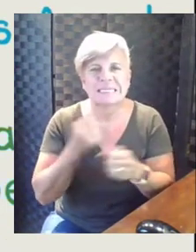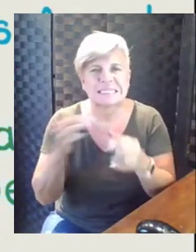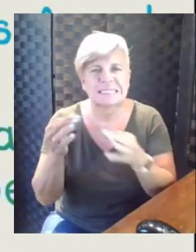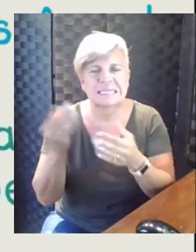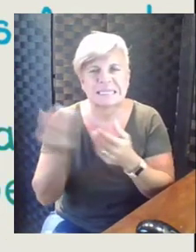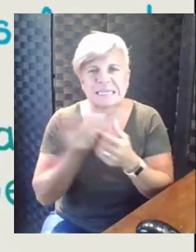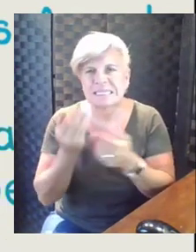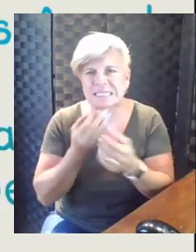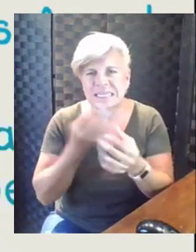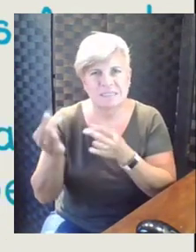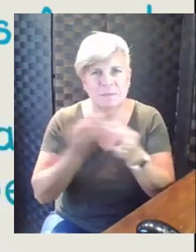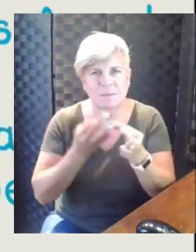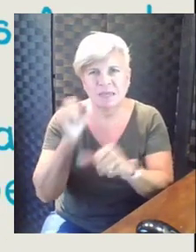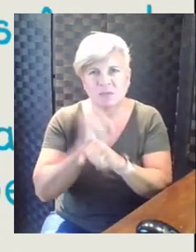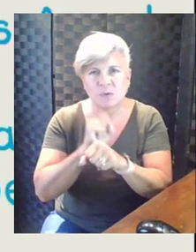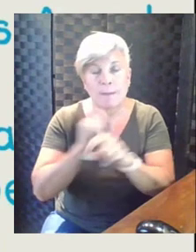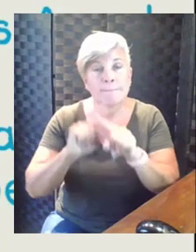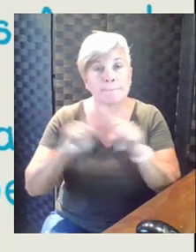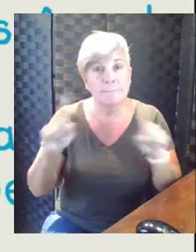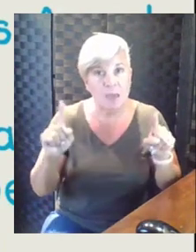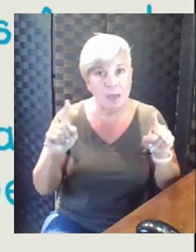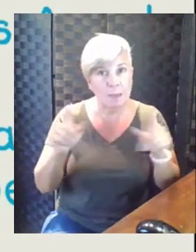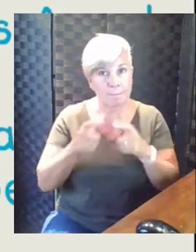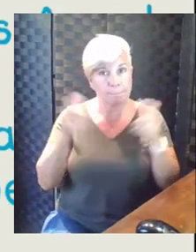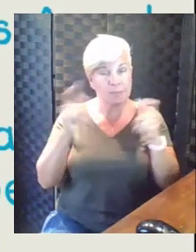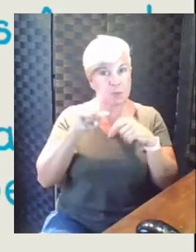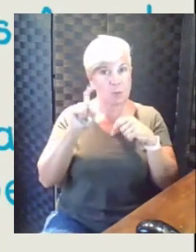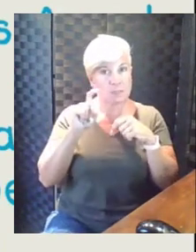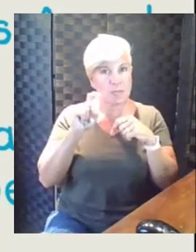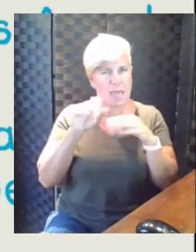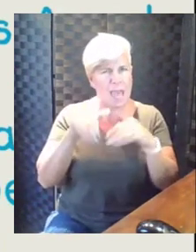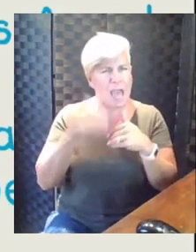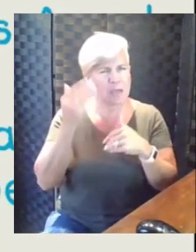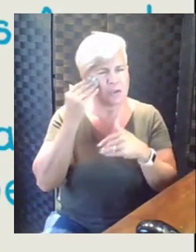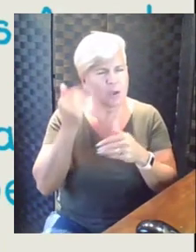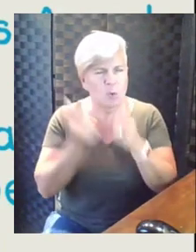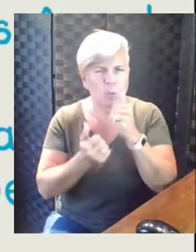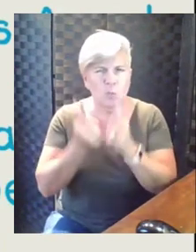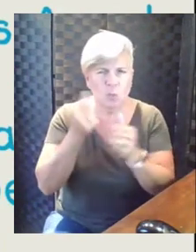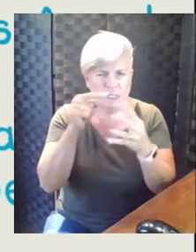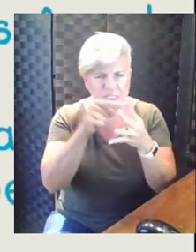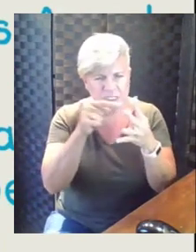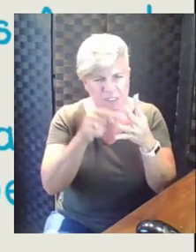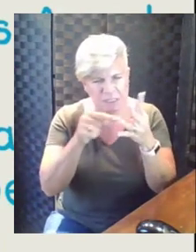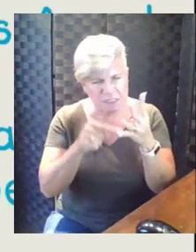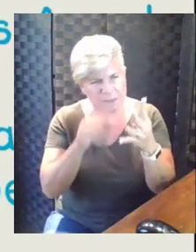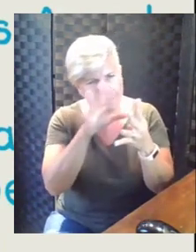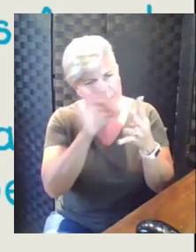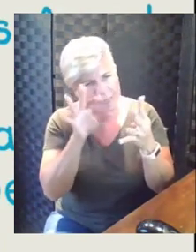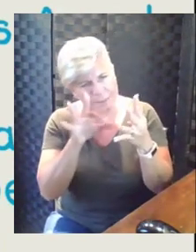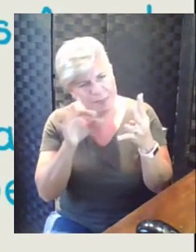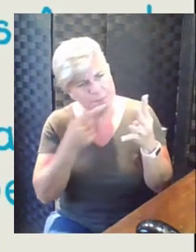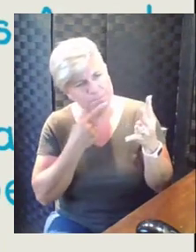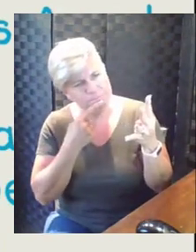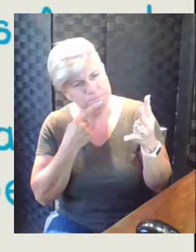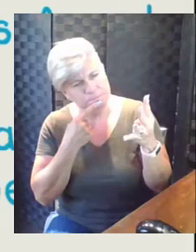work. But the big question is, how do you know which strategy to choose when you're